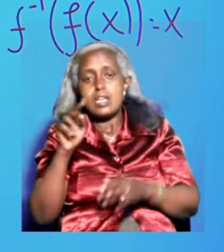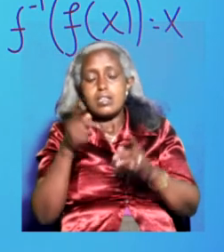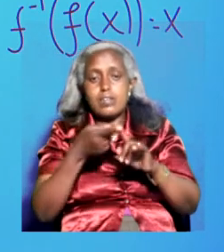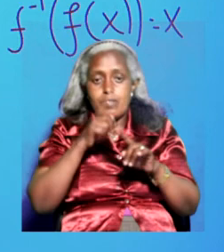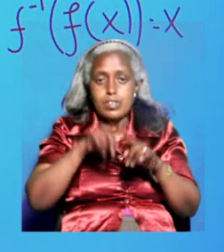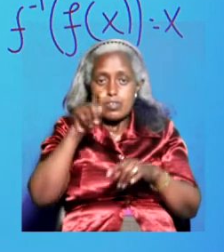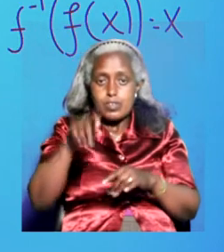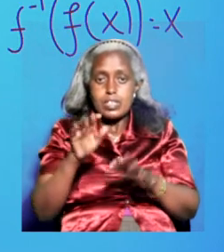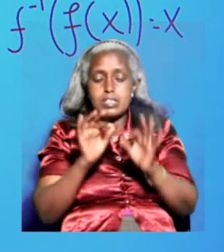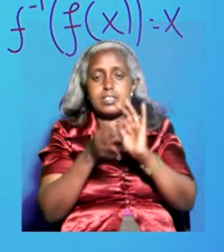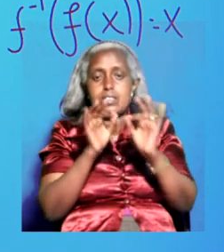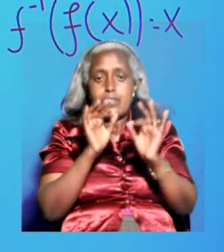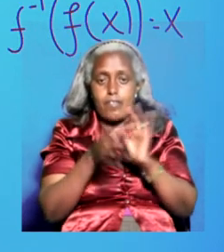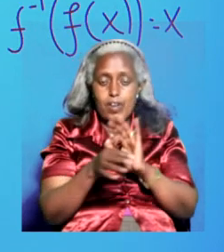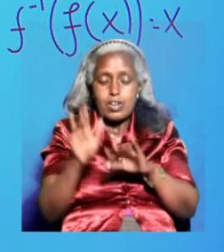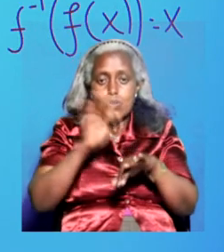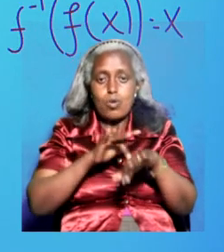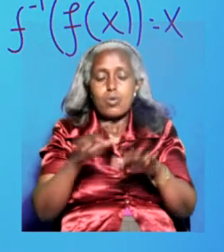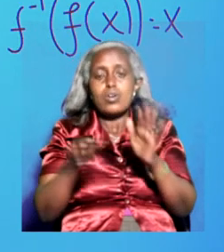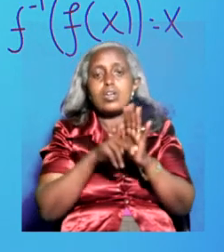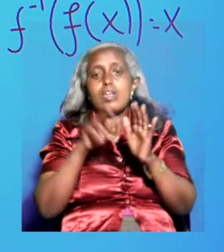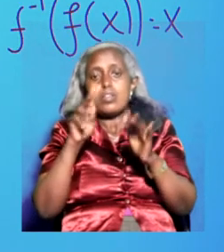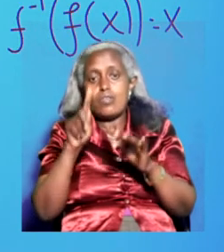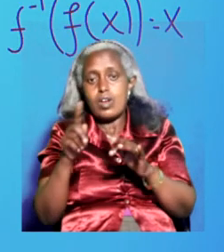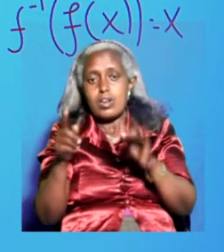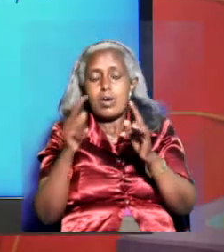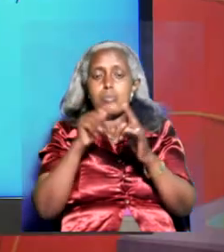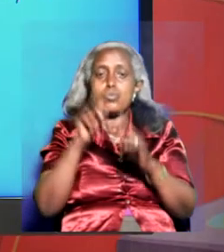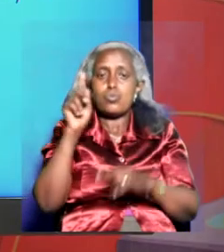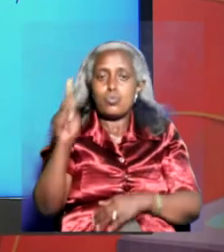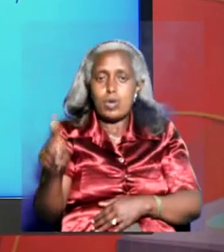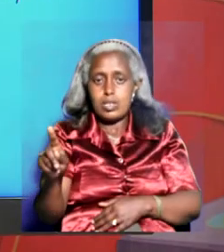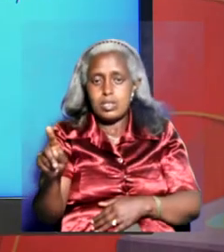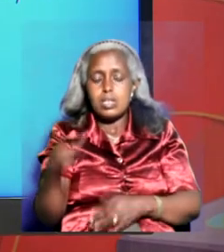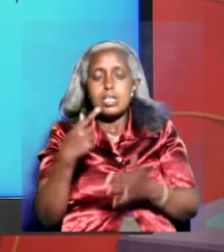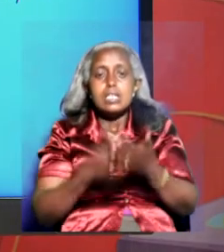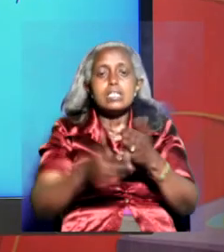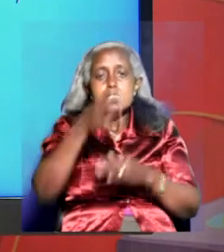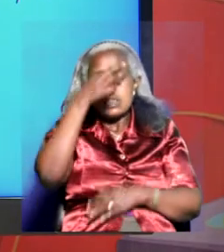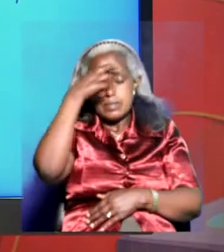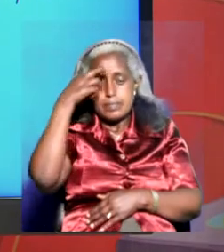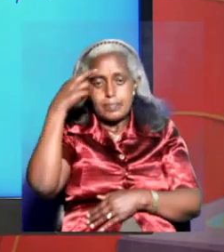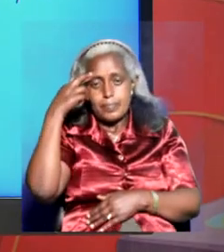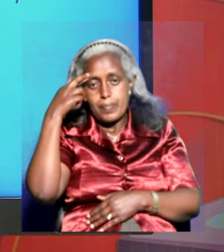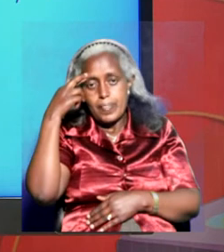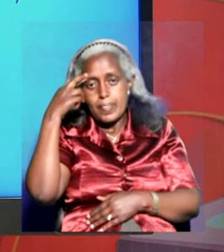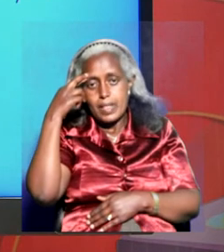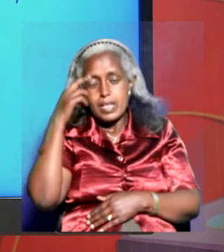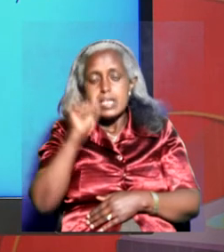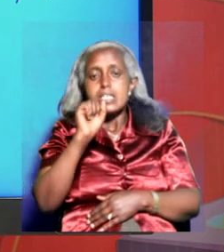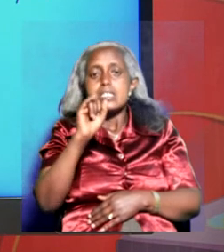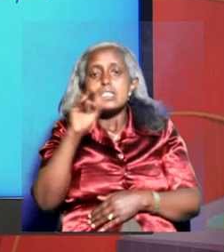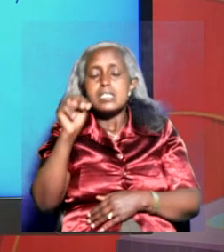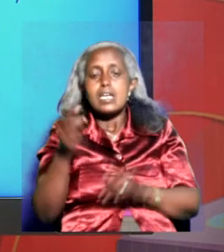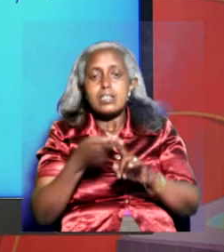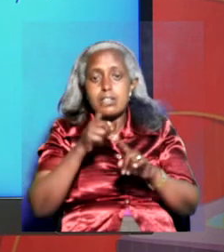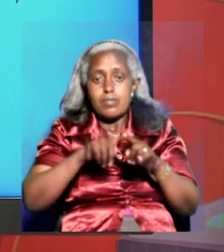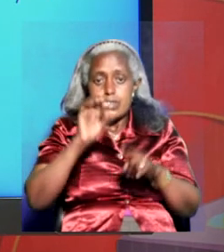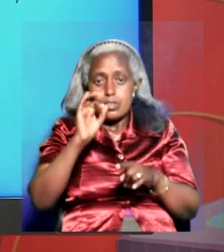defined on -1 up to 1. In this case, sine inverse